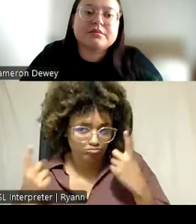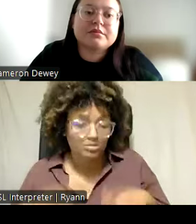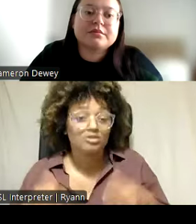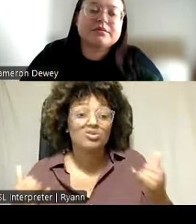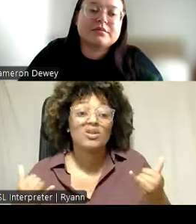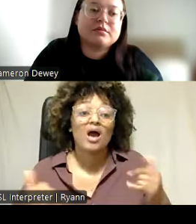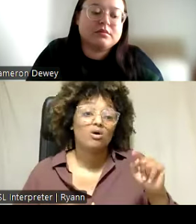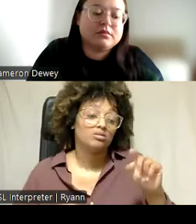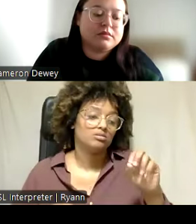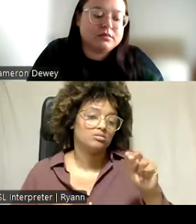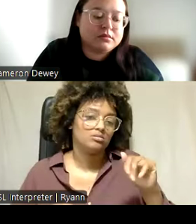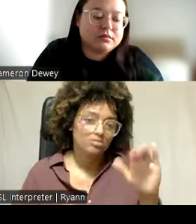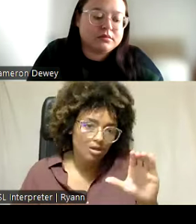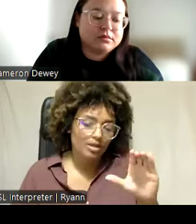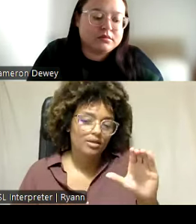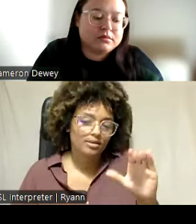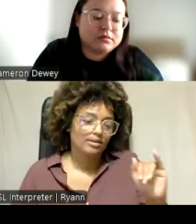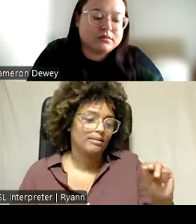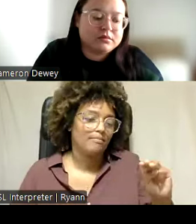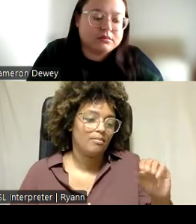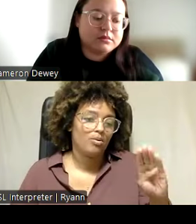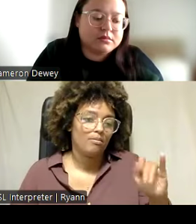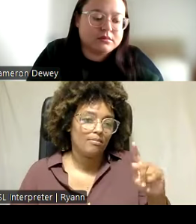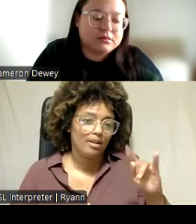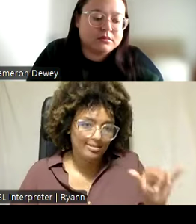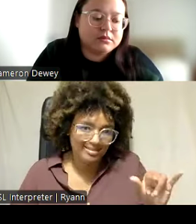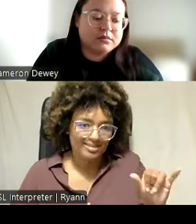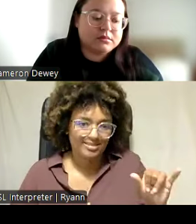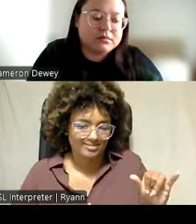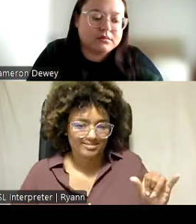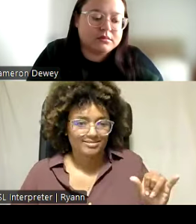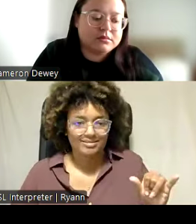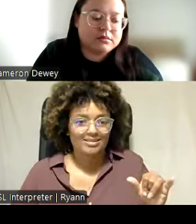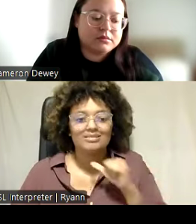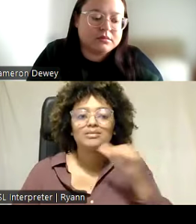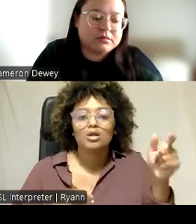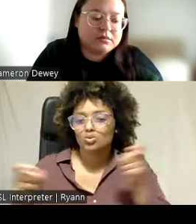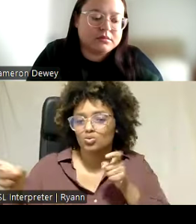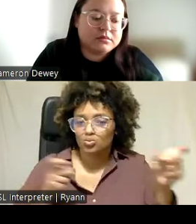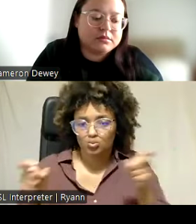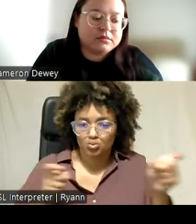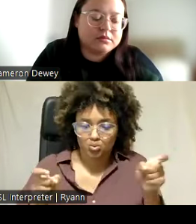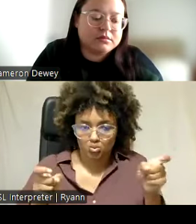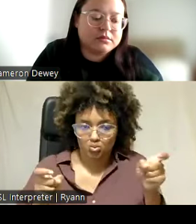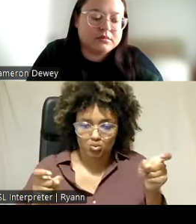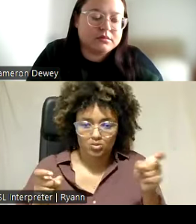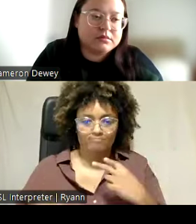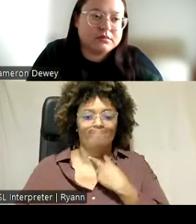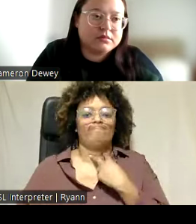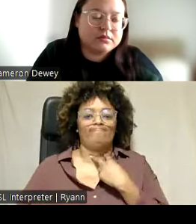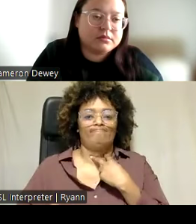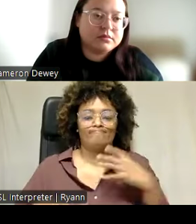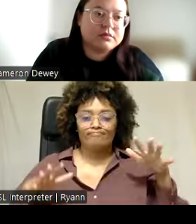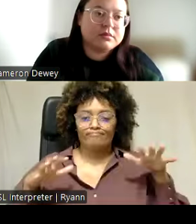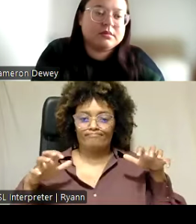depth. Essentially, this is an uncontrollable paralysis and tenseness in response to intense